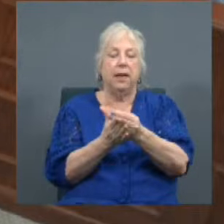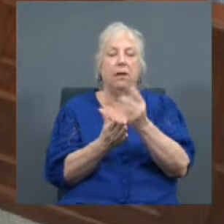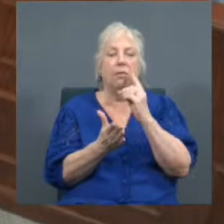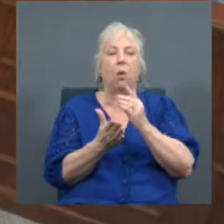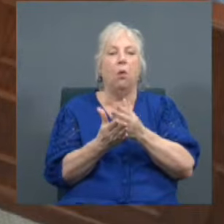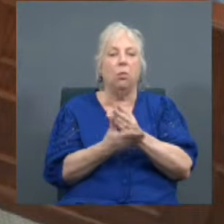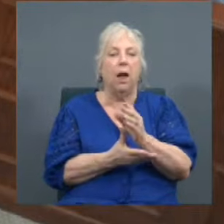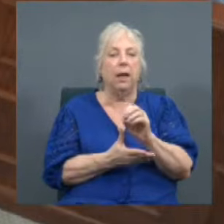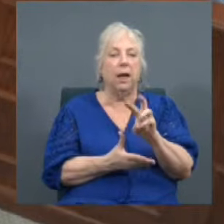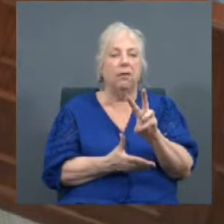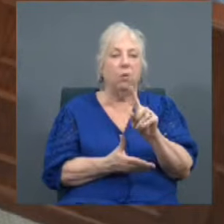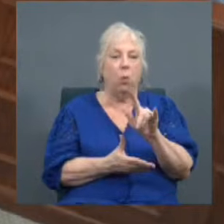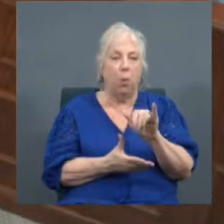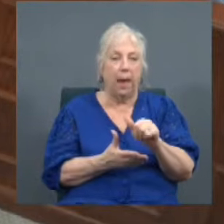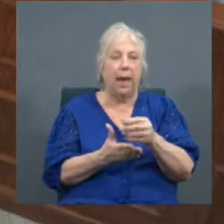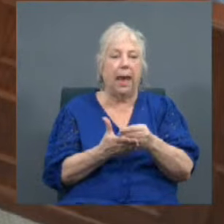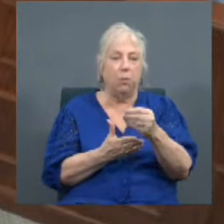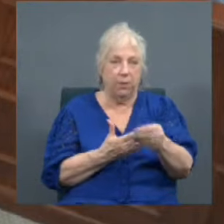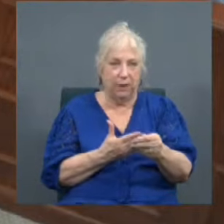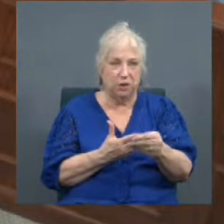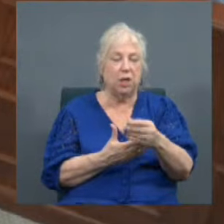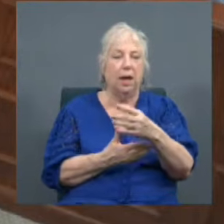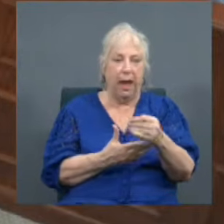right-of-way acquisition and construction.